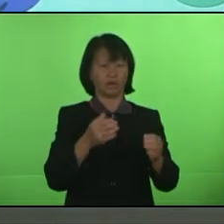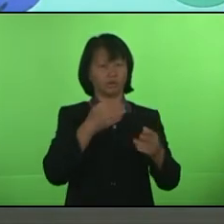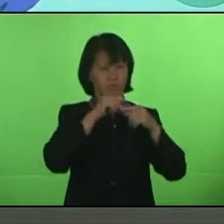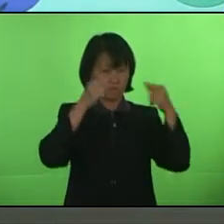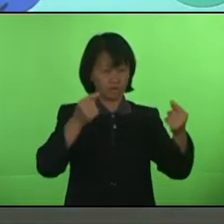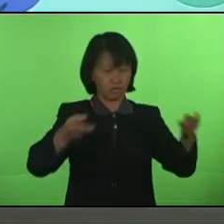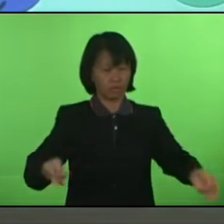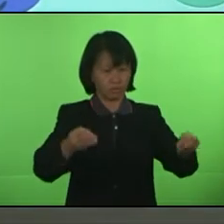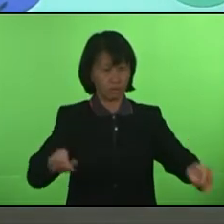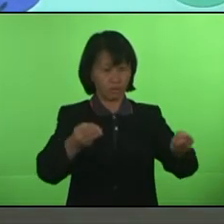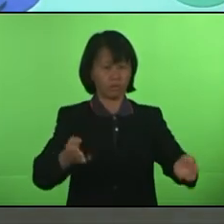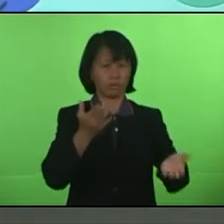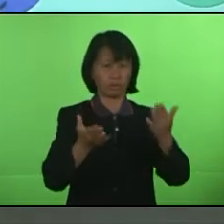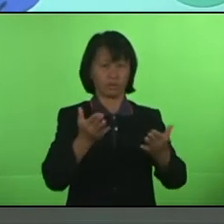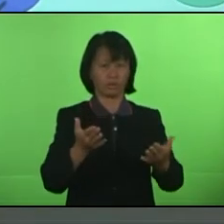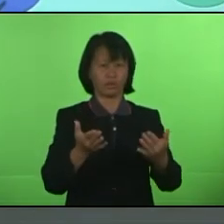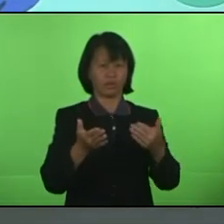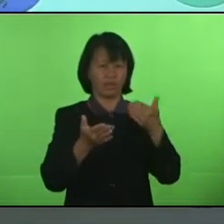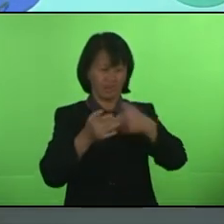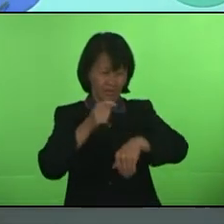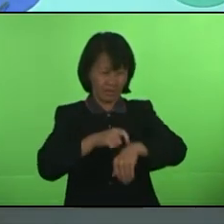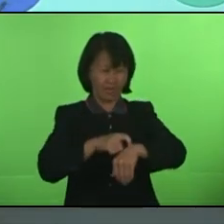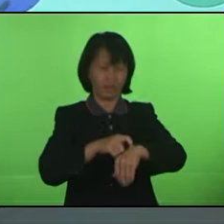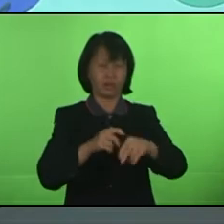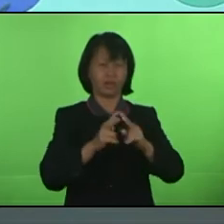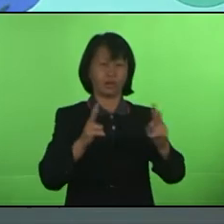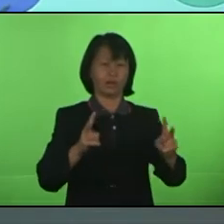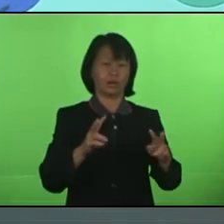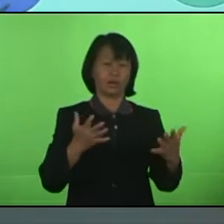motivation, you might at times, get so bogged